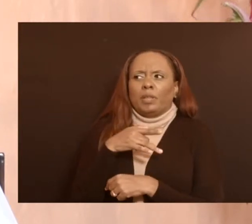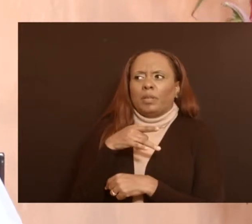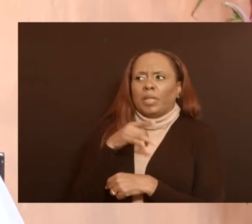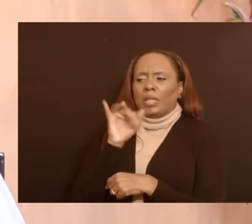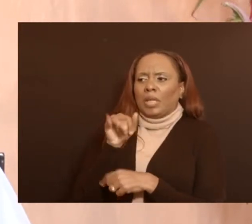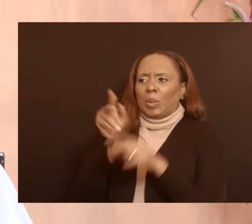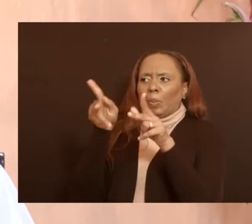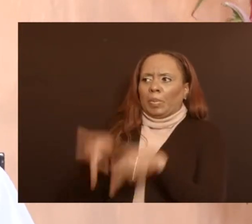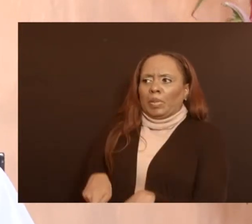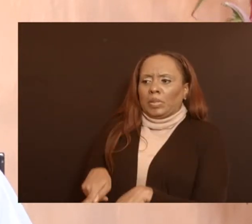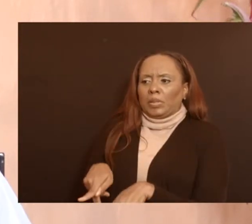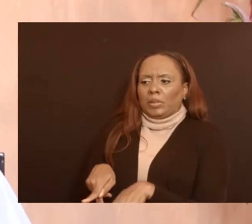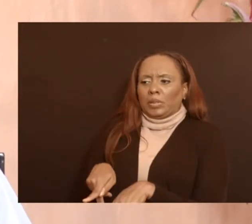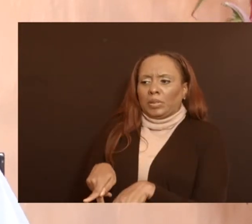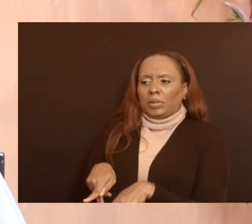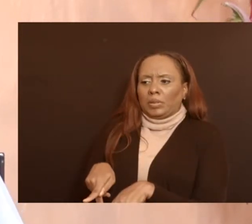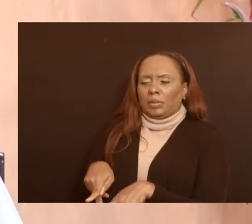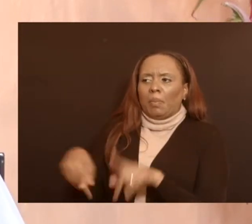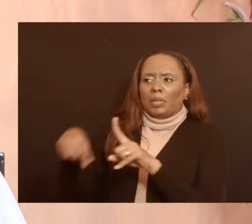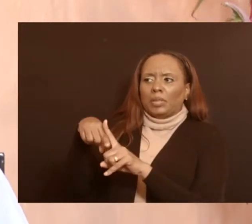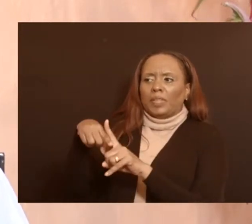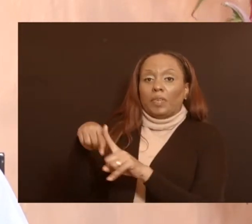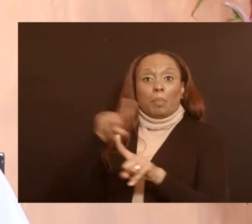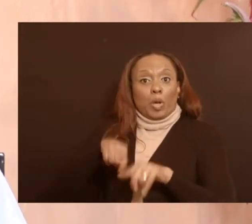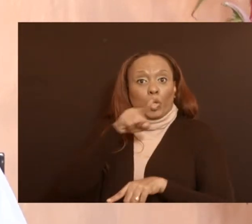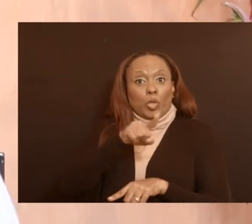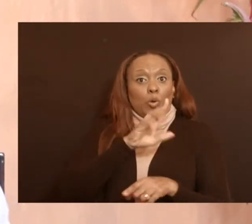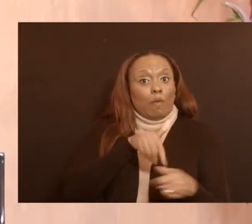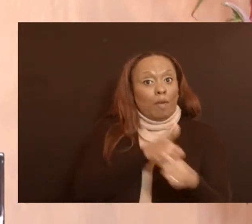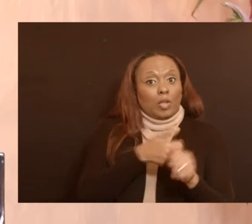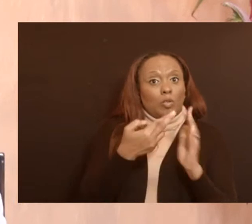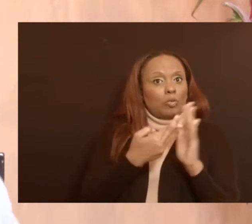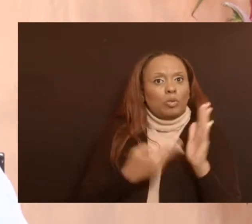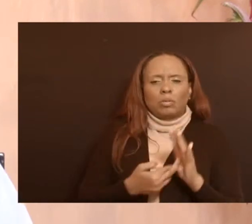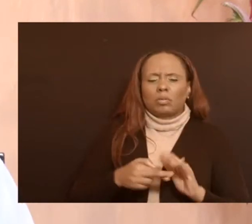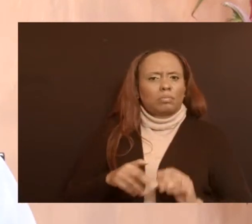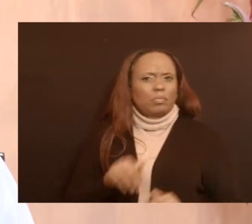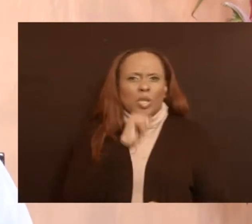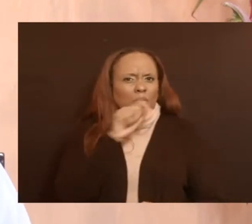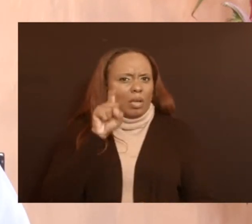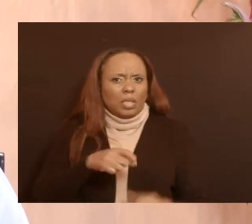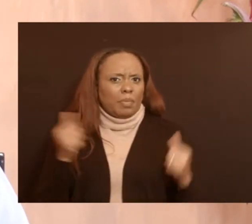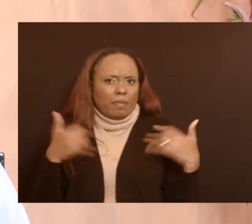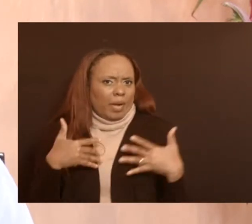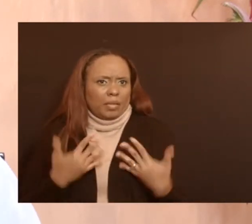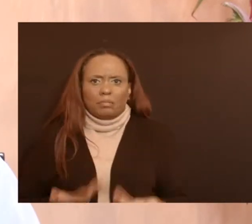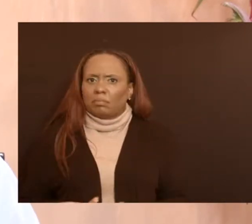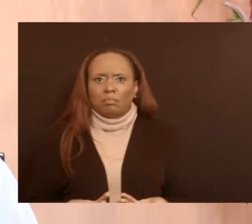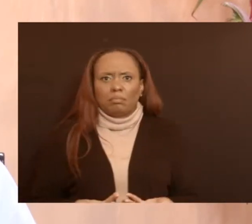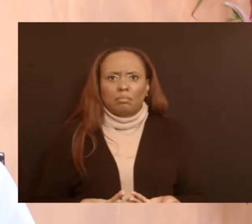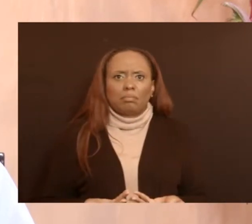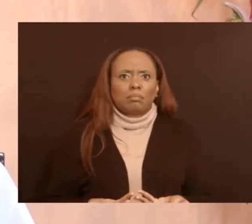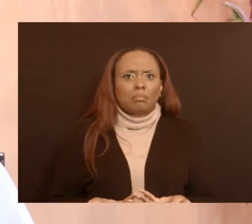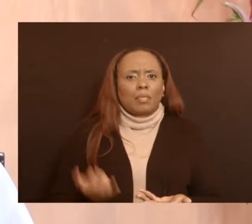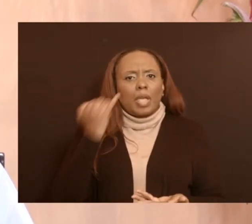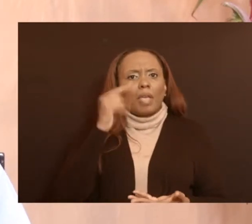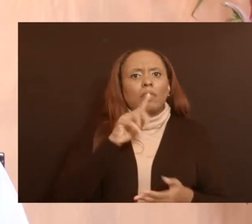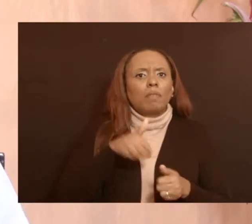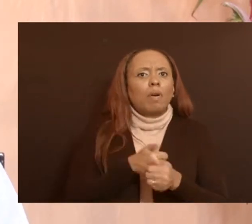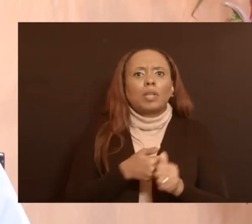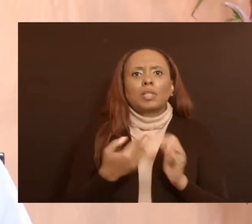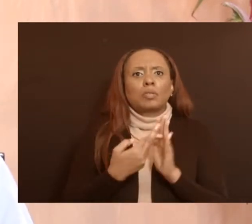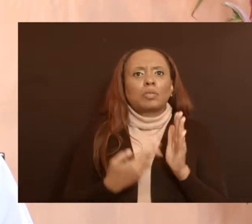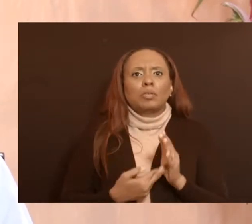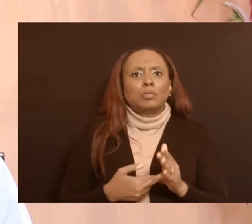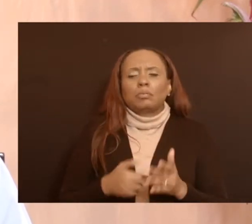have been doing the things that you should have been doing, then you do not fear the fact that you may be positive. I